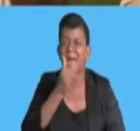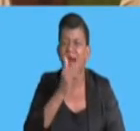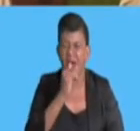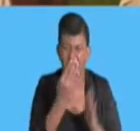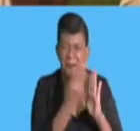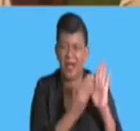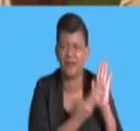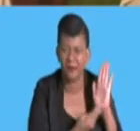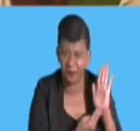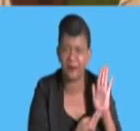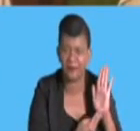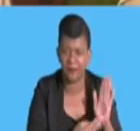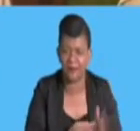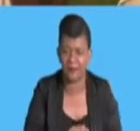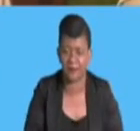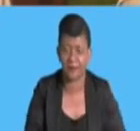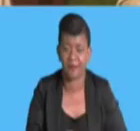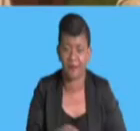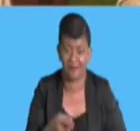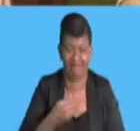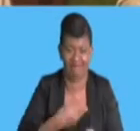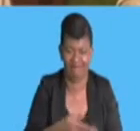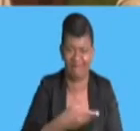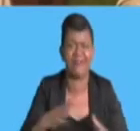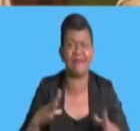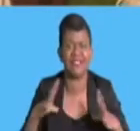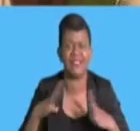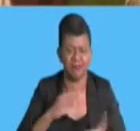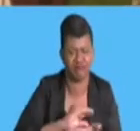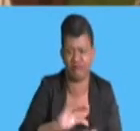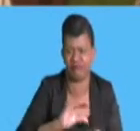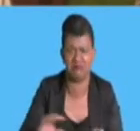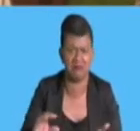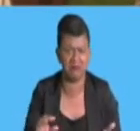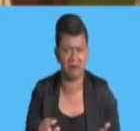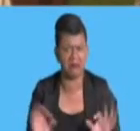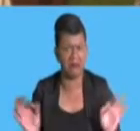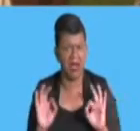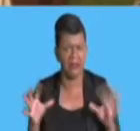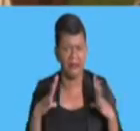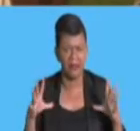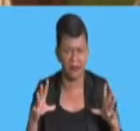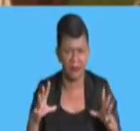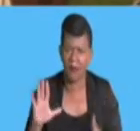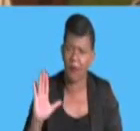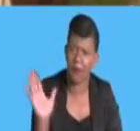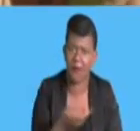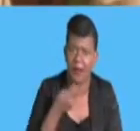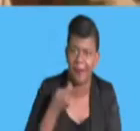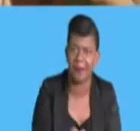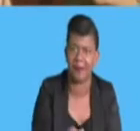was traipsing around the country, handing out freebies, that nothing was free, and that all of us would end up paying sooner rather than